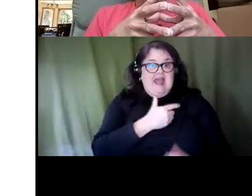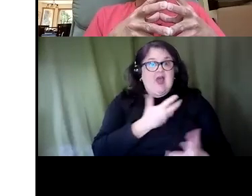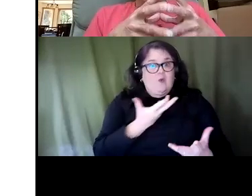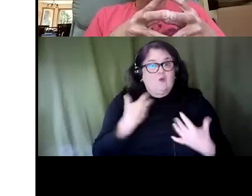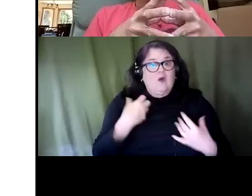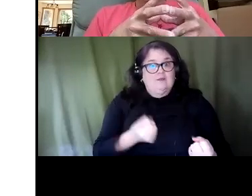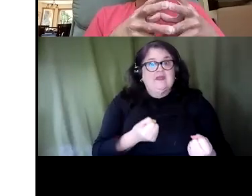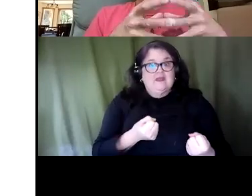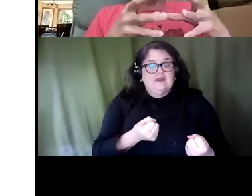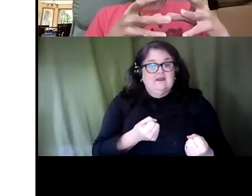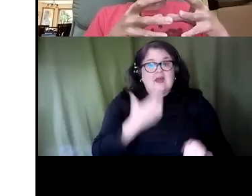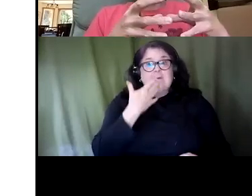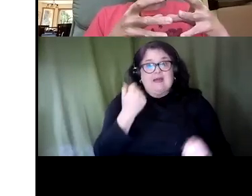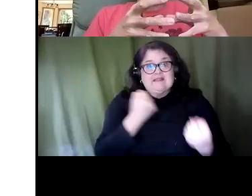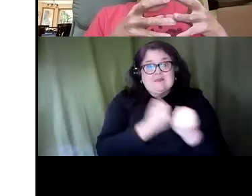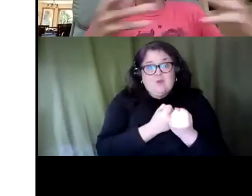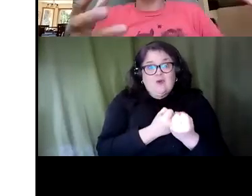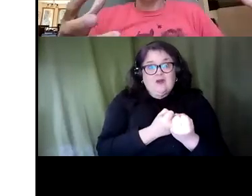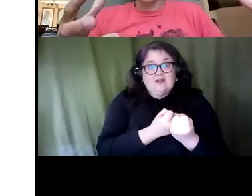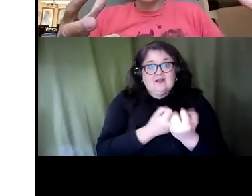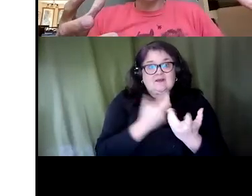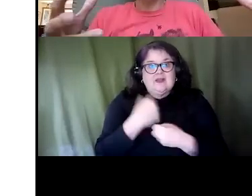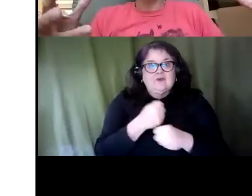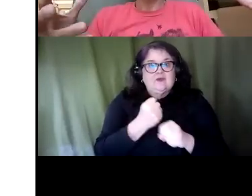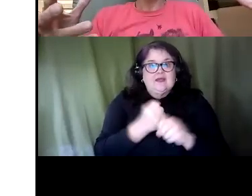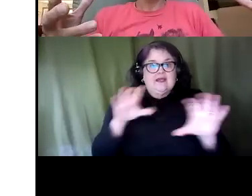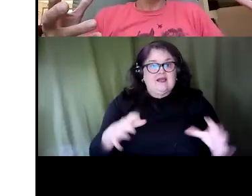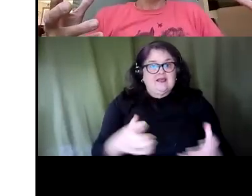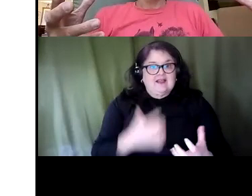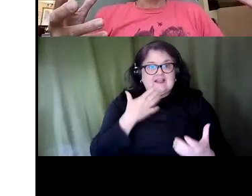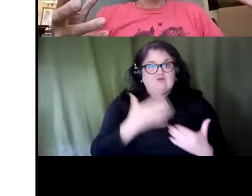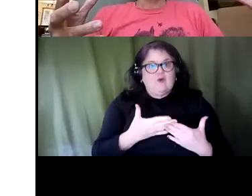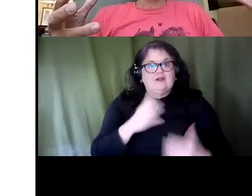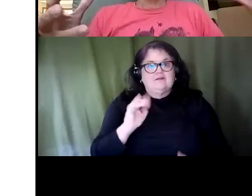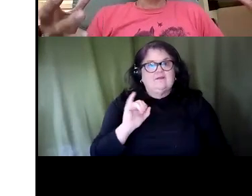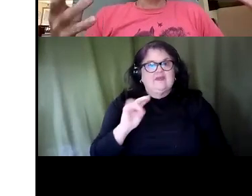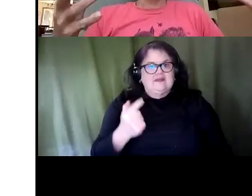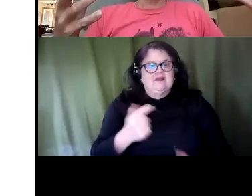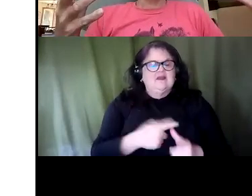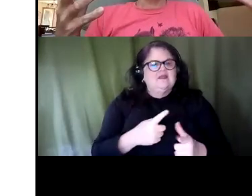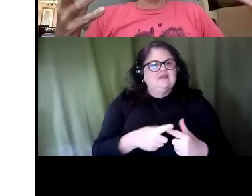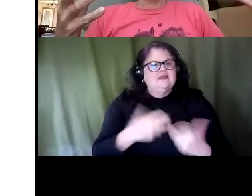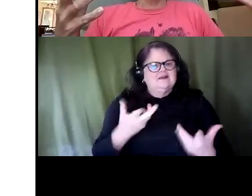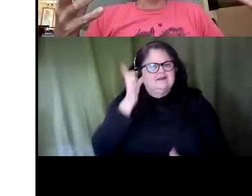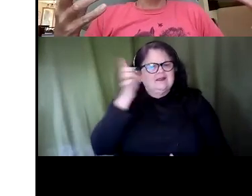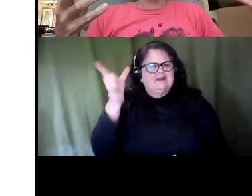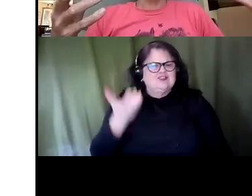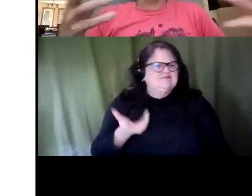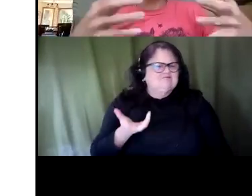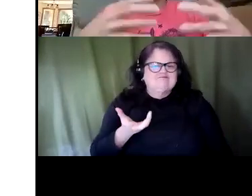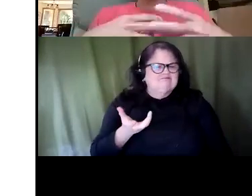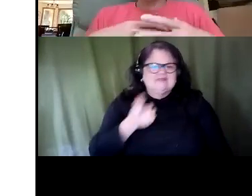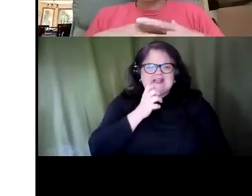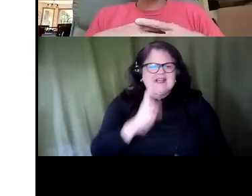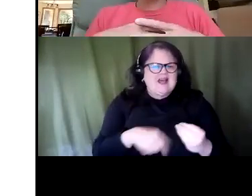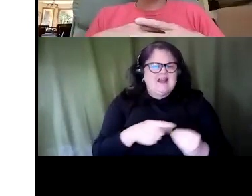actually best supported by creating collective well-being, then the logic is not about getting